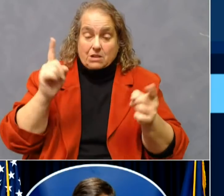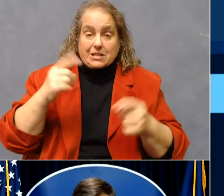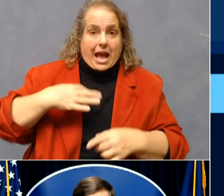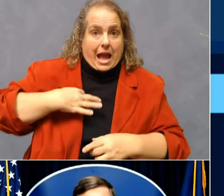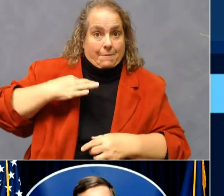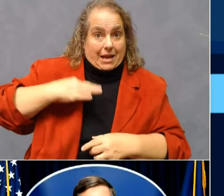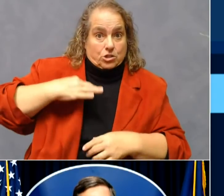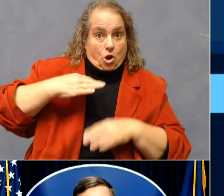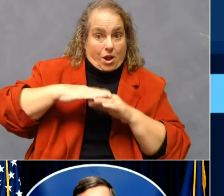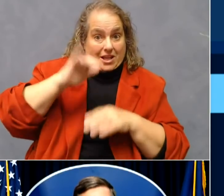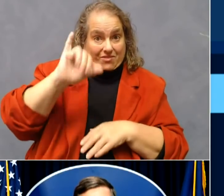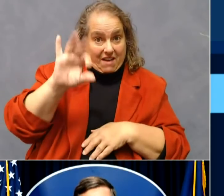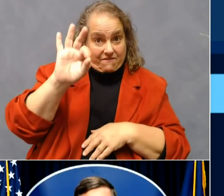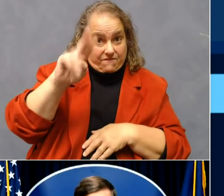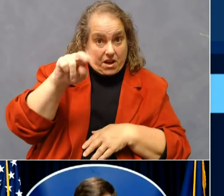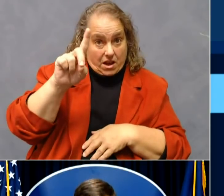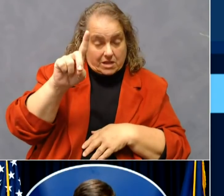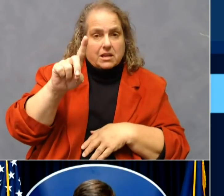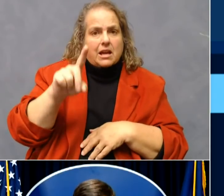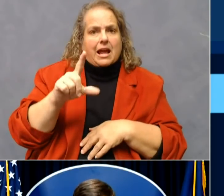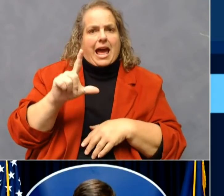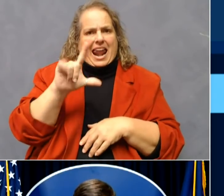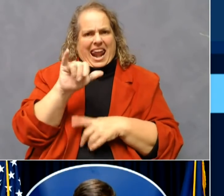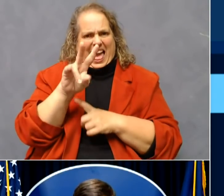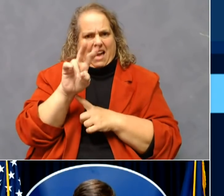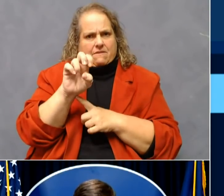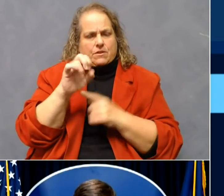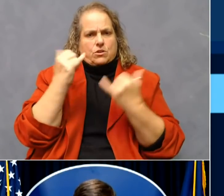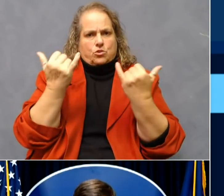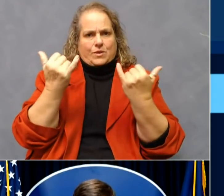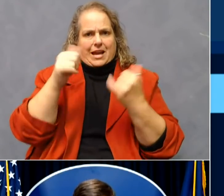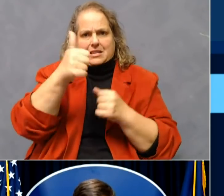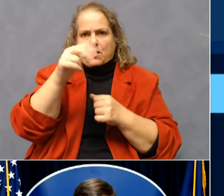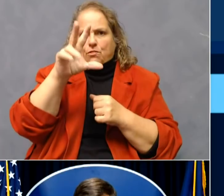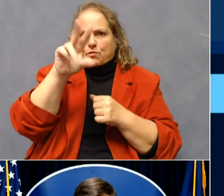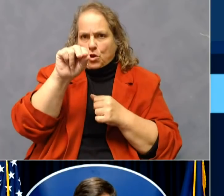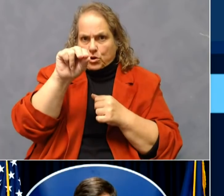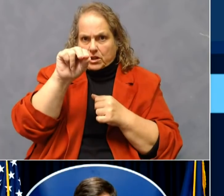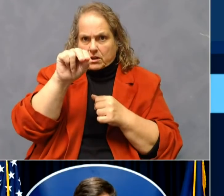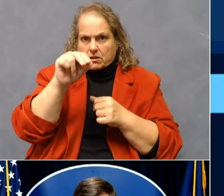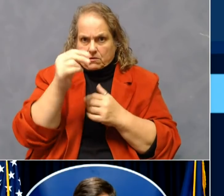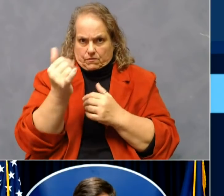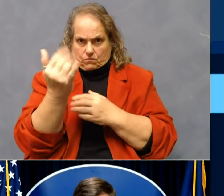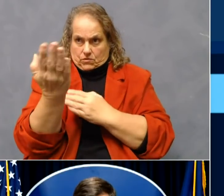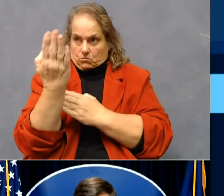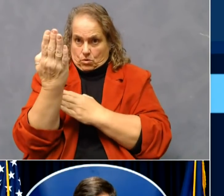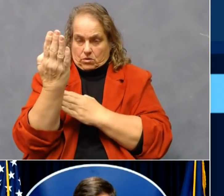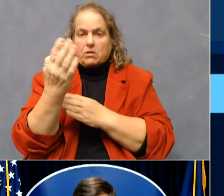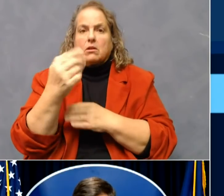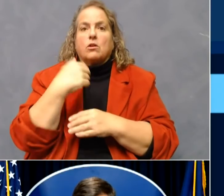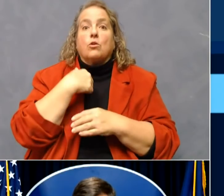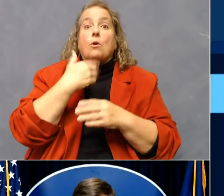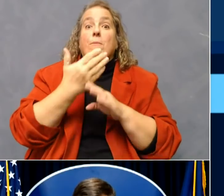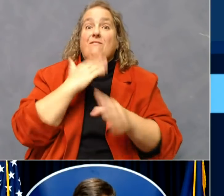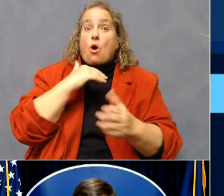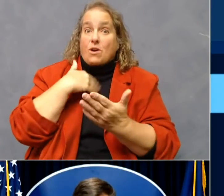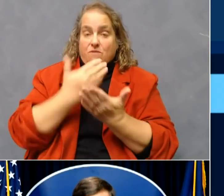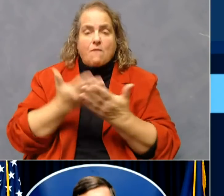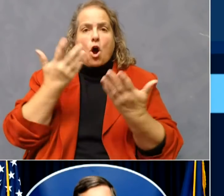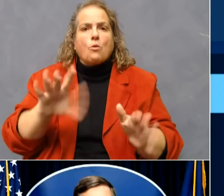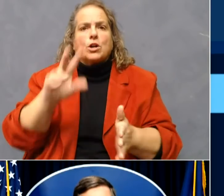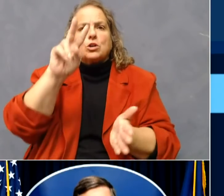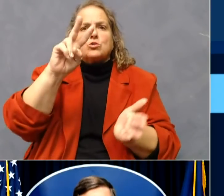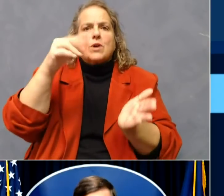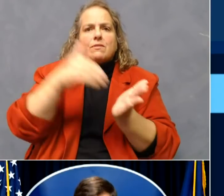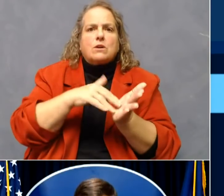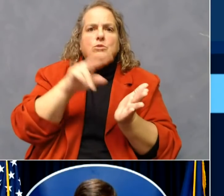at 10:30 a.m. Right before we came on, we had nearly 2,200 applications